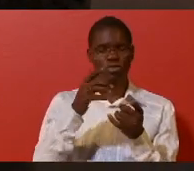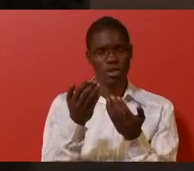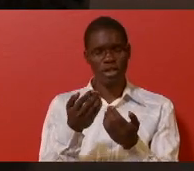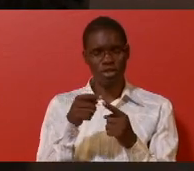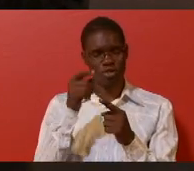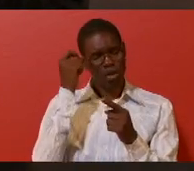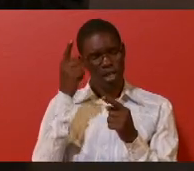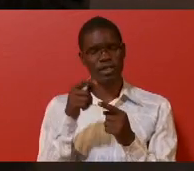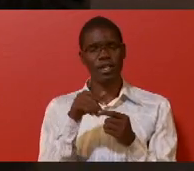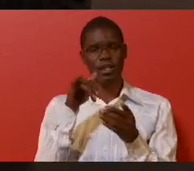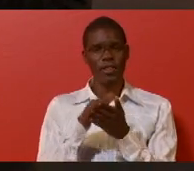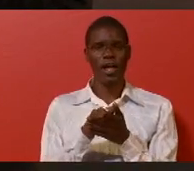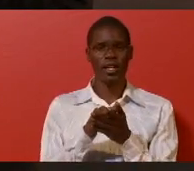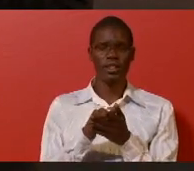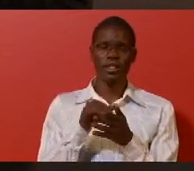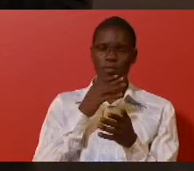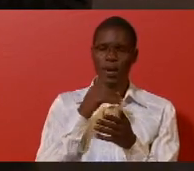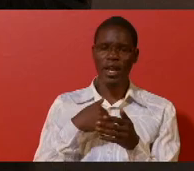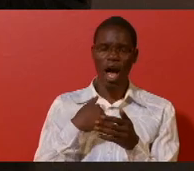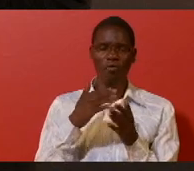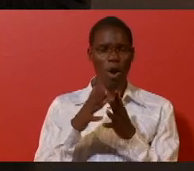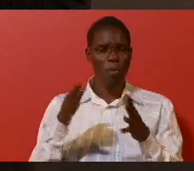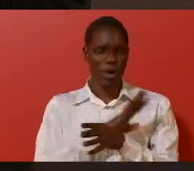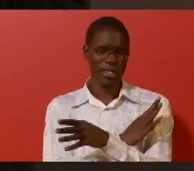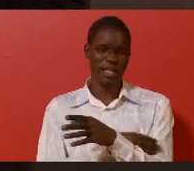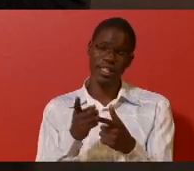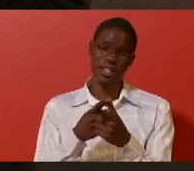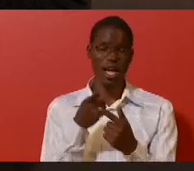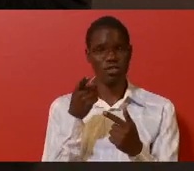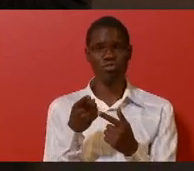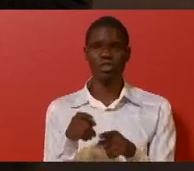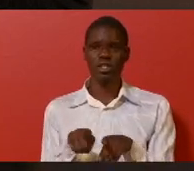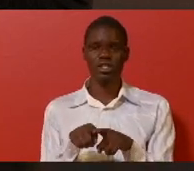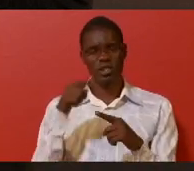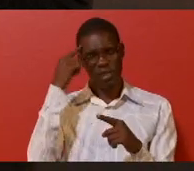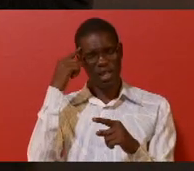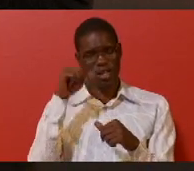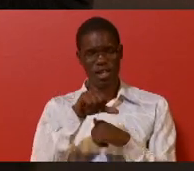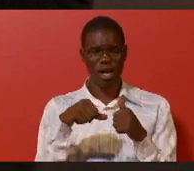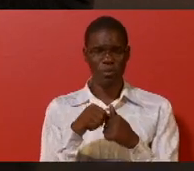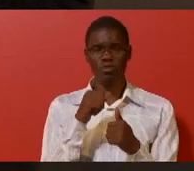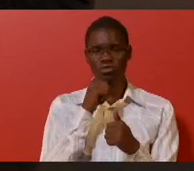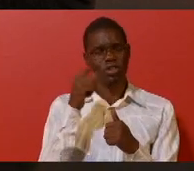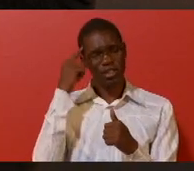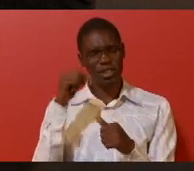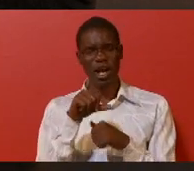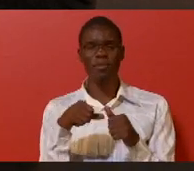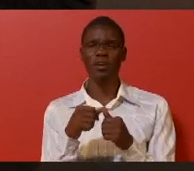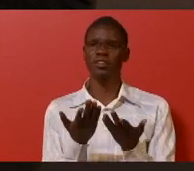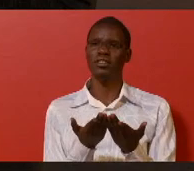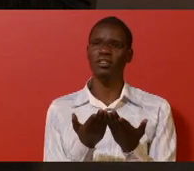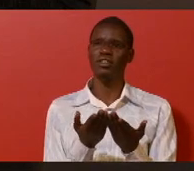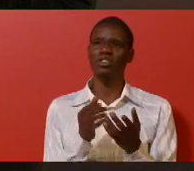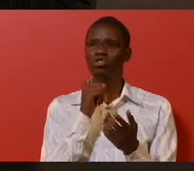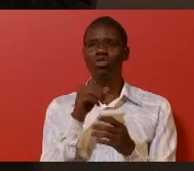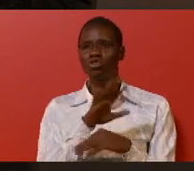don't have as much testosterone as you. So you might be thinking about it, you know, and thinking about it, and she's not thinking about it. Not